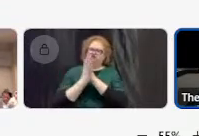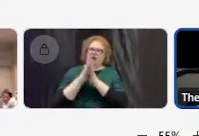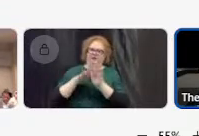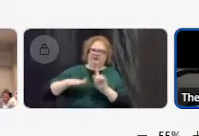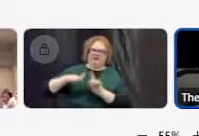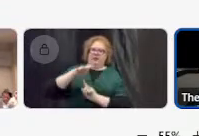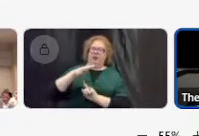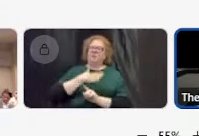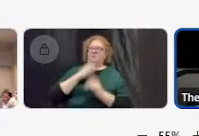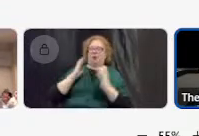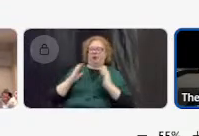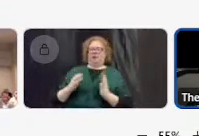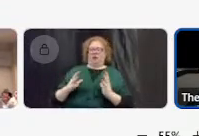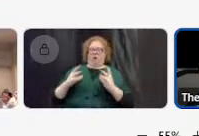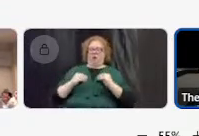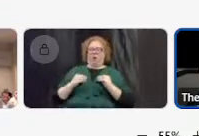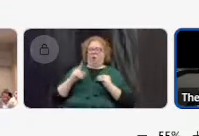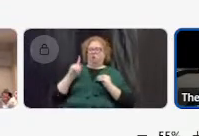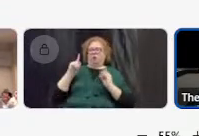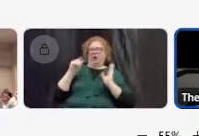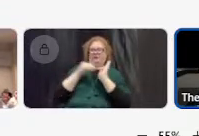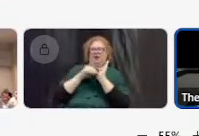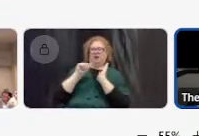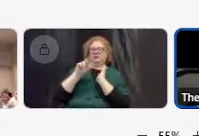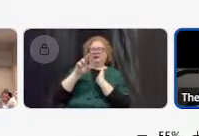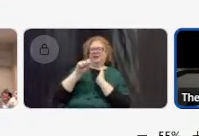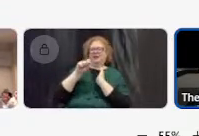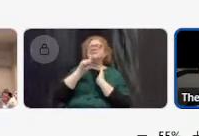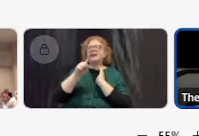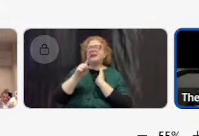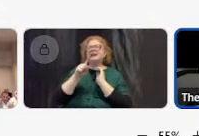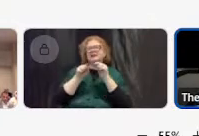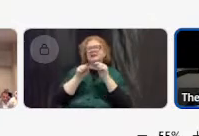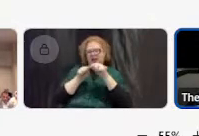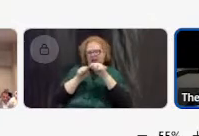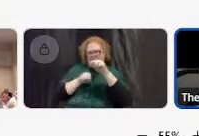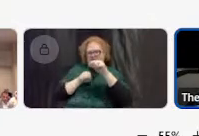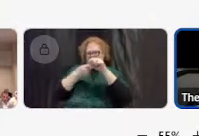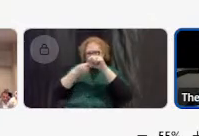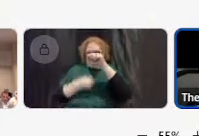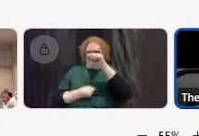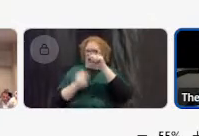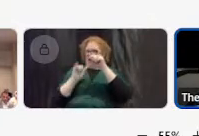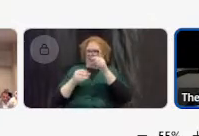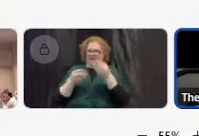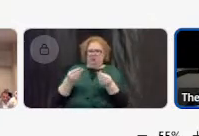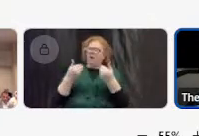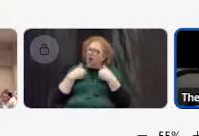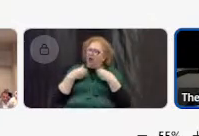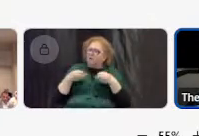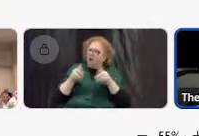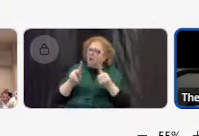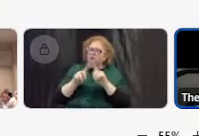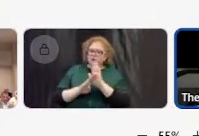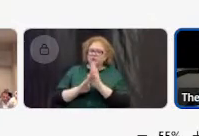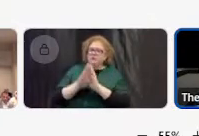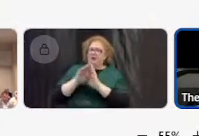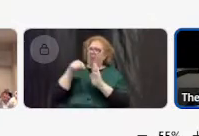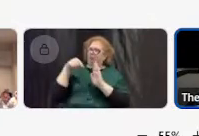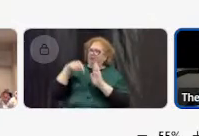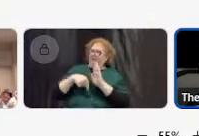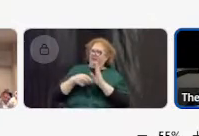1,000 acres that is immediately adjacent or south of this property and has the opportunity to develop it potentially.